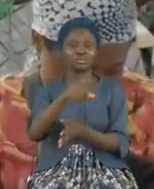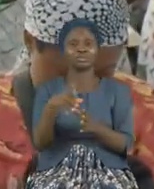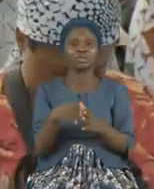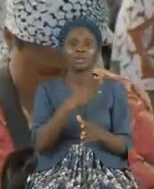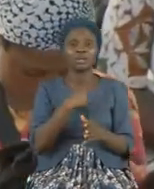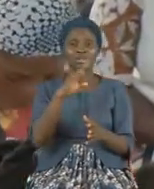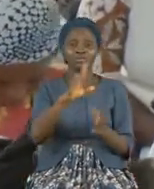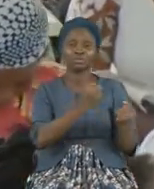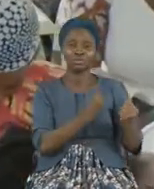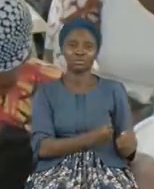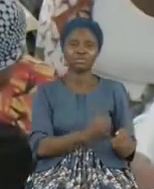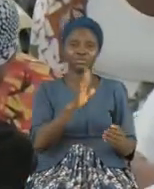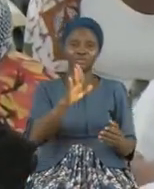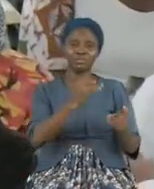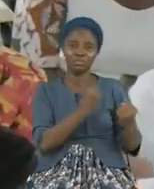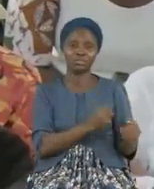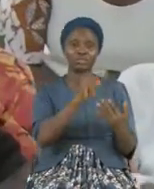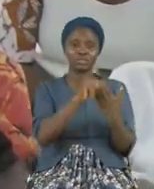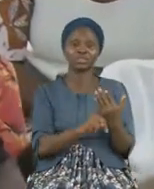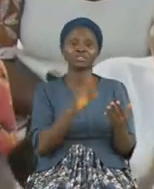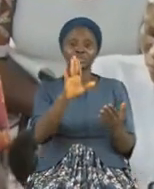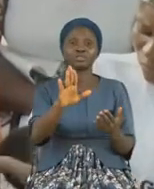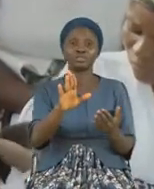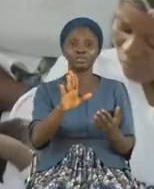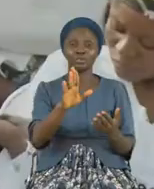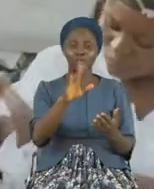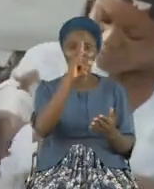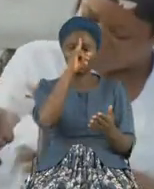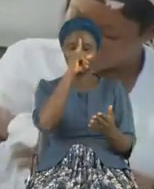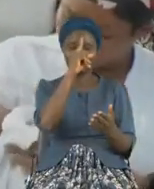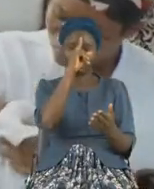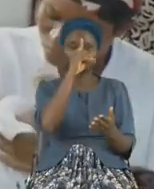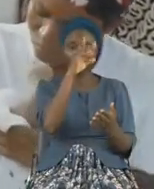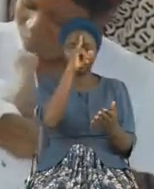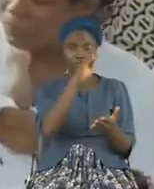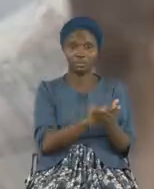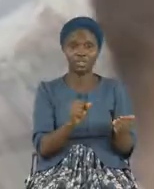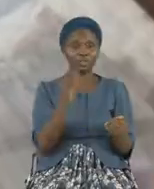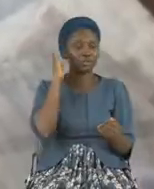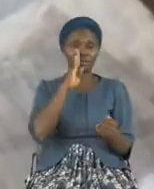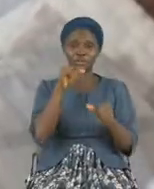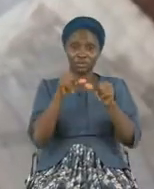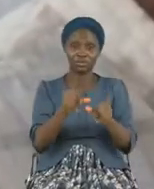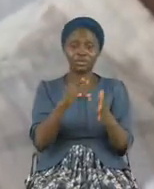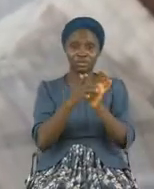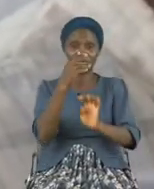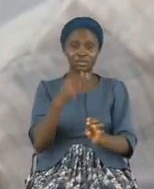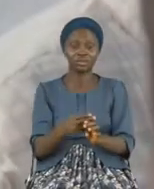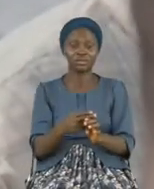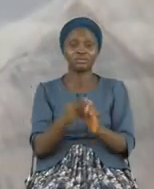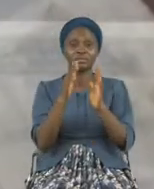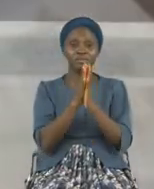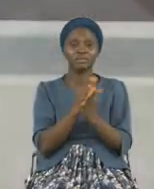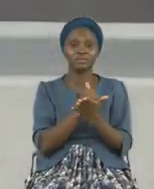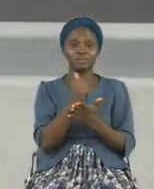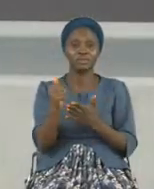your boldness, your conviction will be sustained in Jesus' name. Look at verse 33